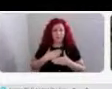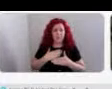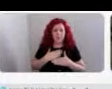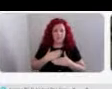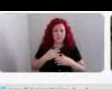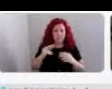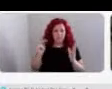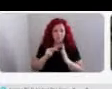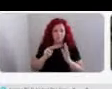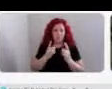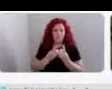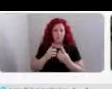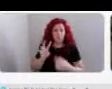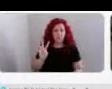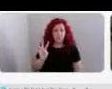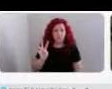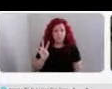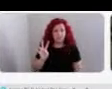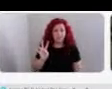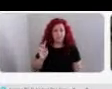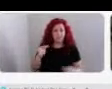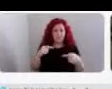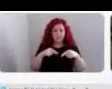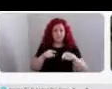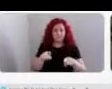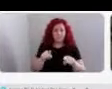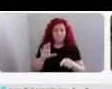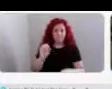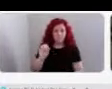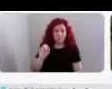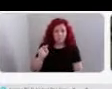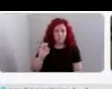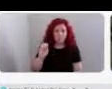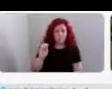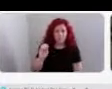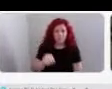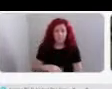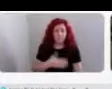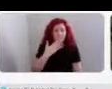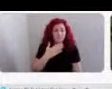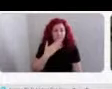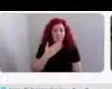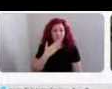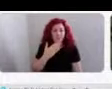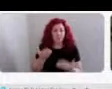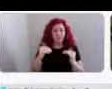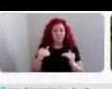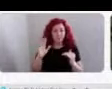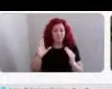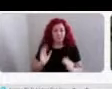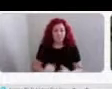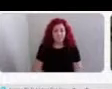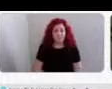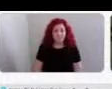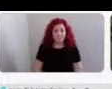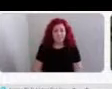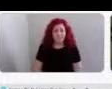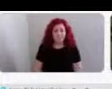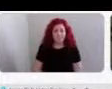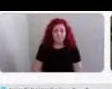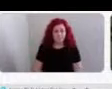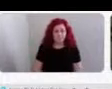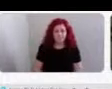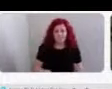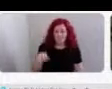district 7 along the lines of the coconut thank you the next speaker is